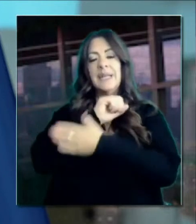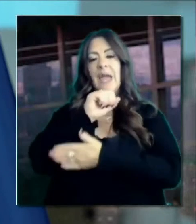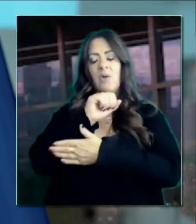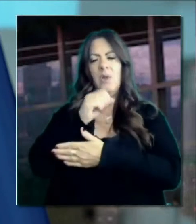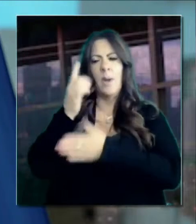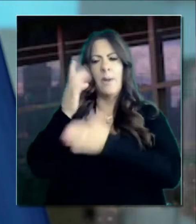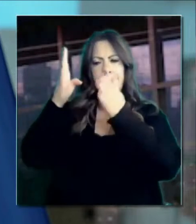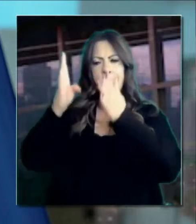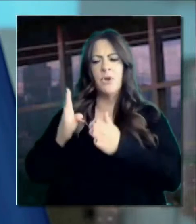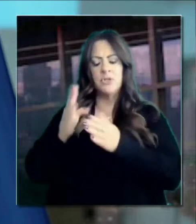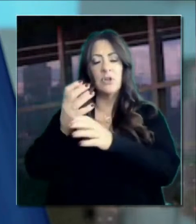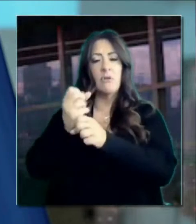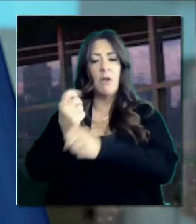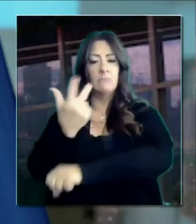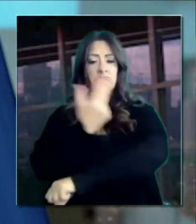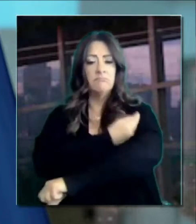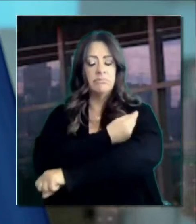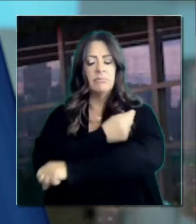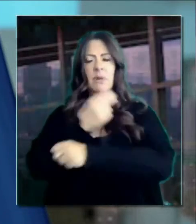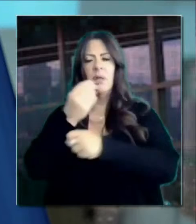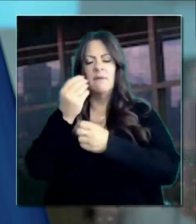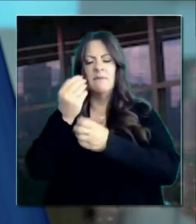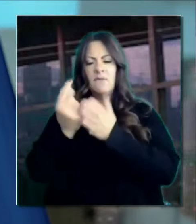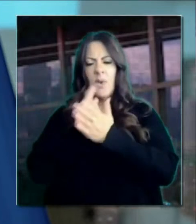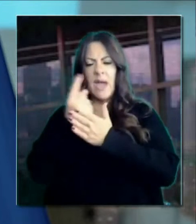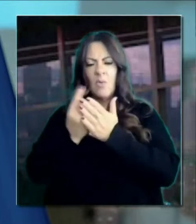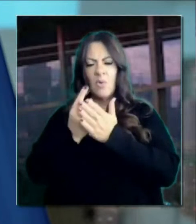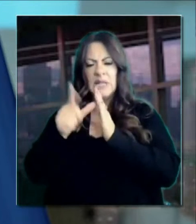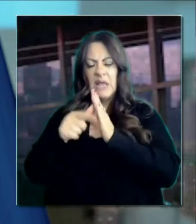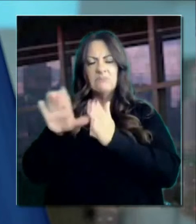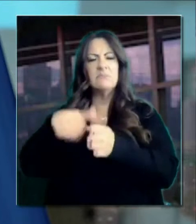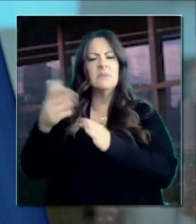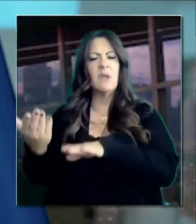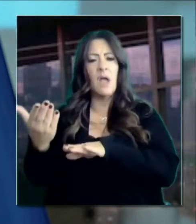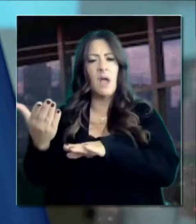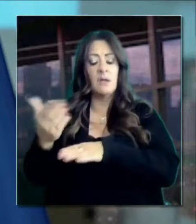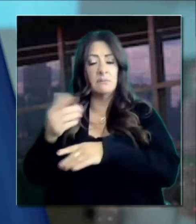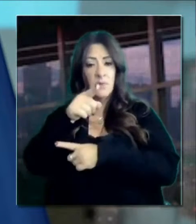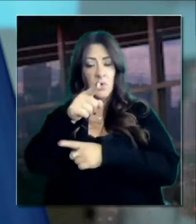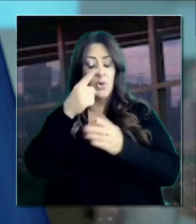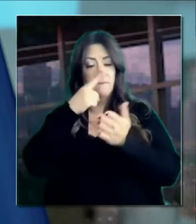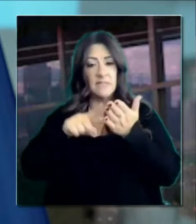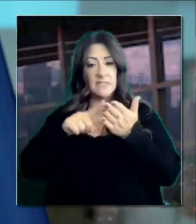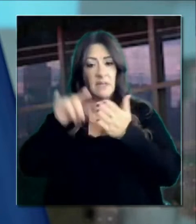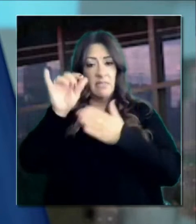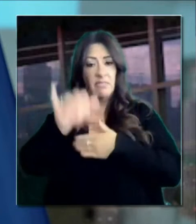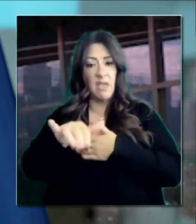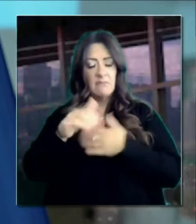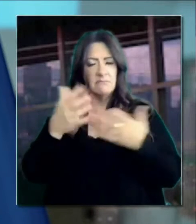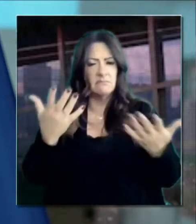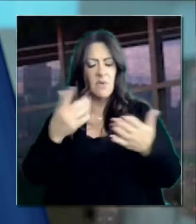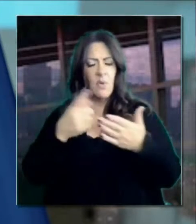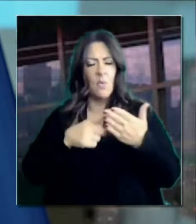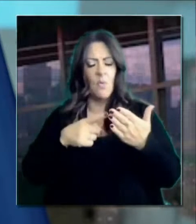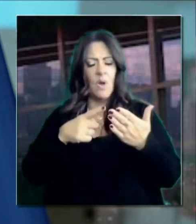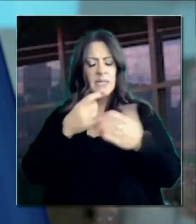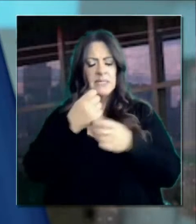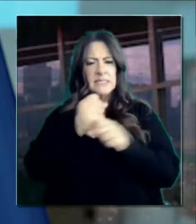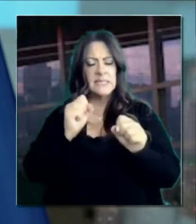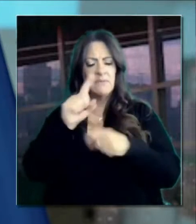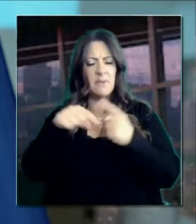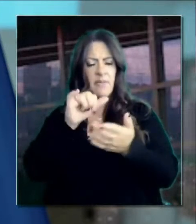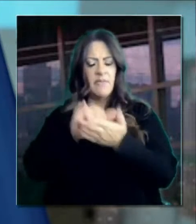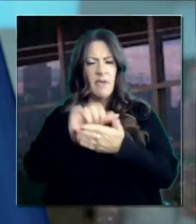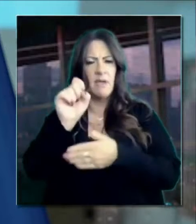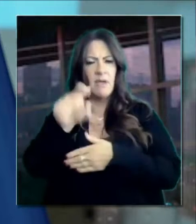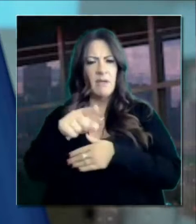after receiving the vaccine. Is the state investigating this? And preliminarily, what does public health believe happened? Yeah, good. I'll have Dr. Galley, if